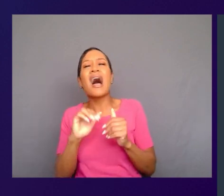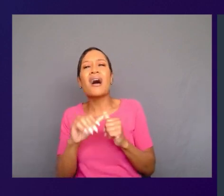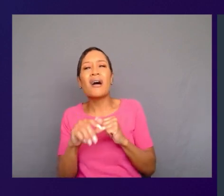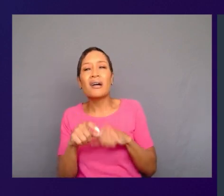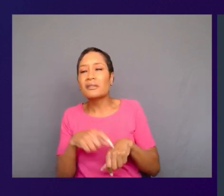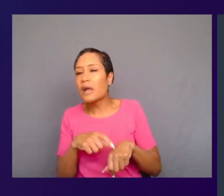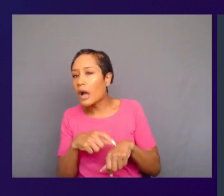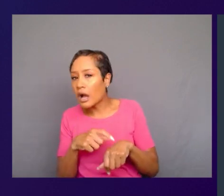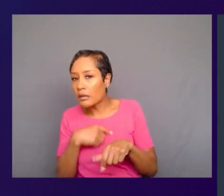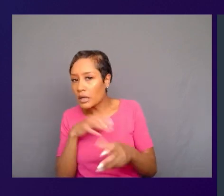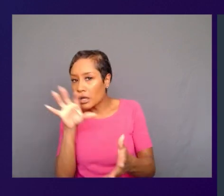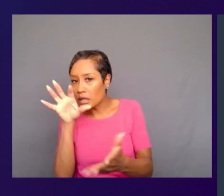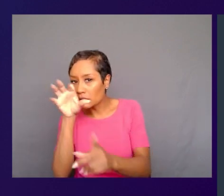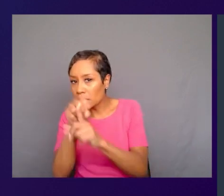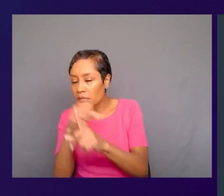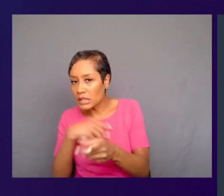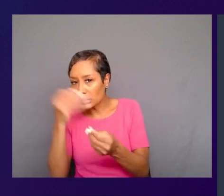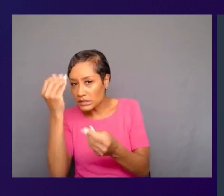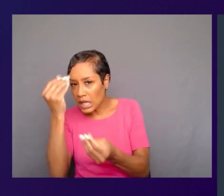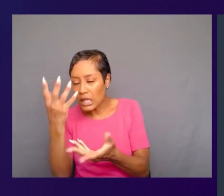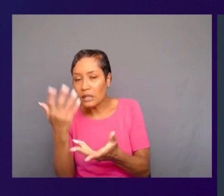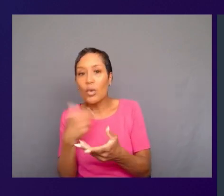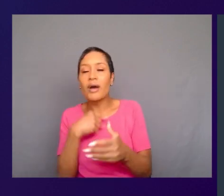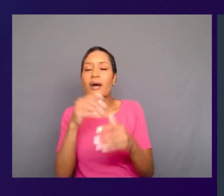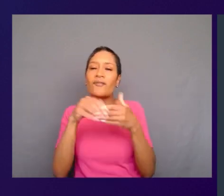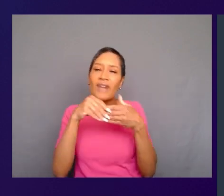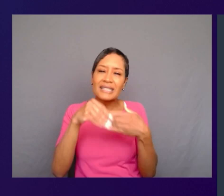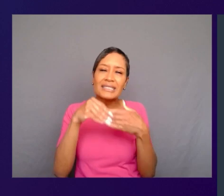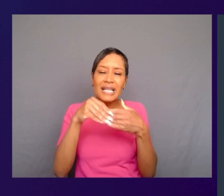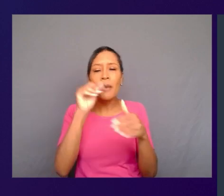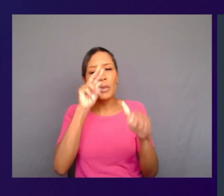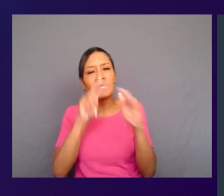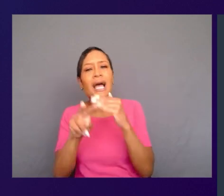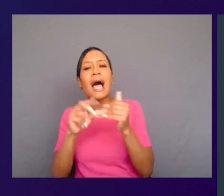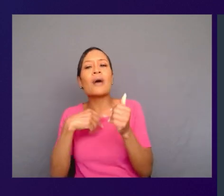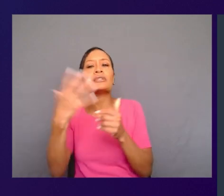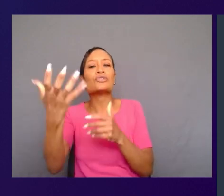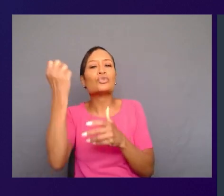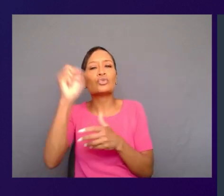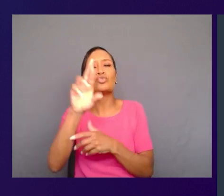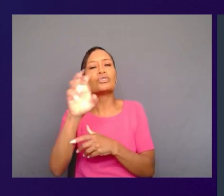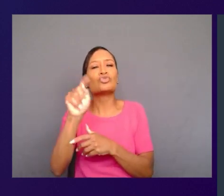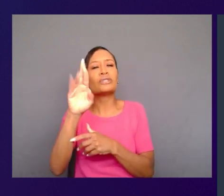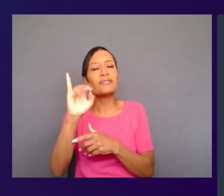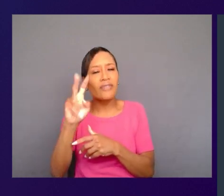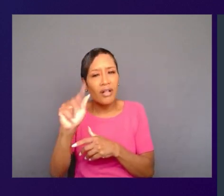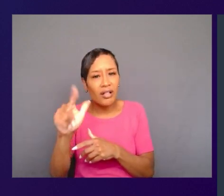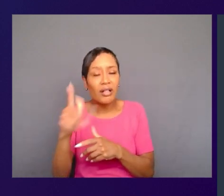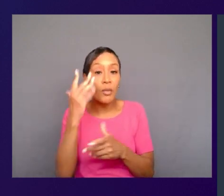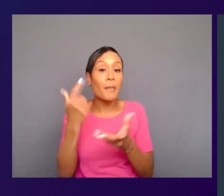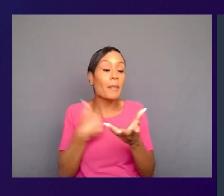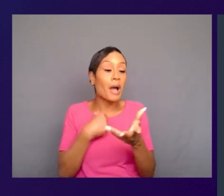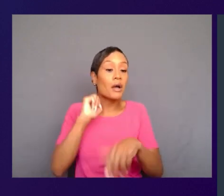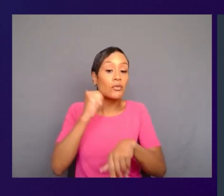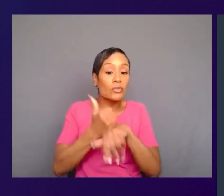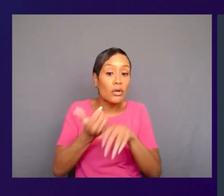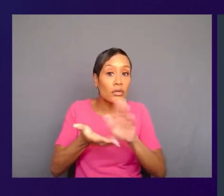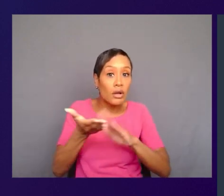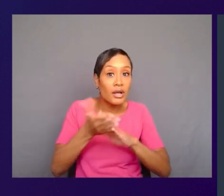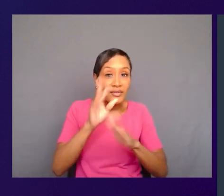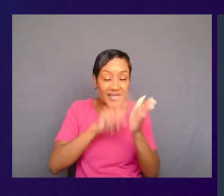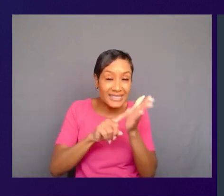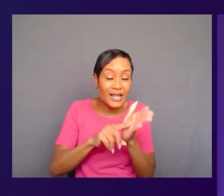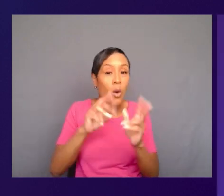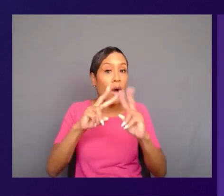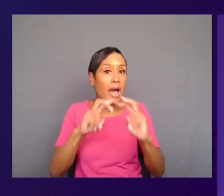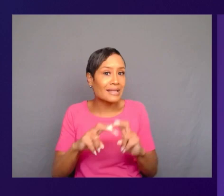want flexibility and predictability in retrieval times as they try to run log investigations or run analytics. Now